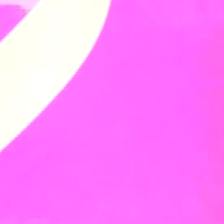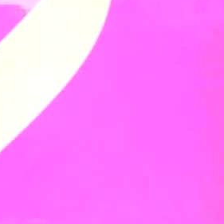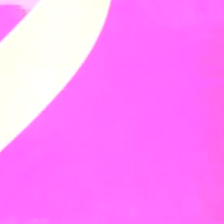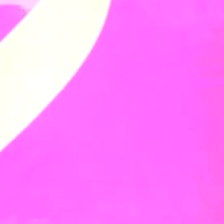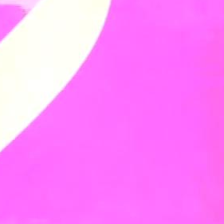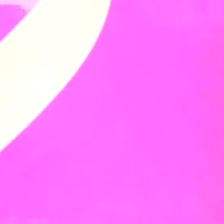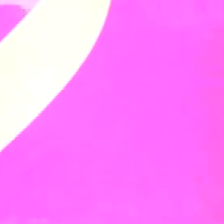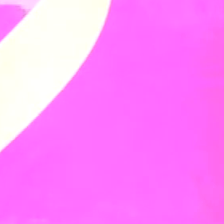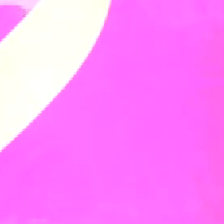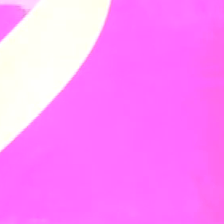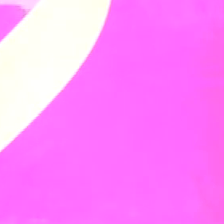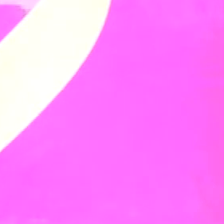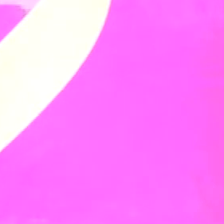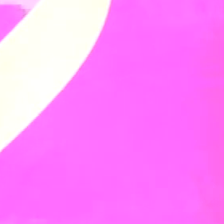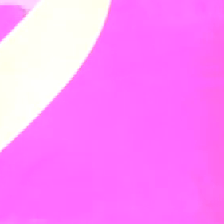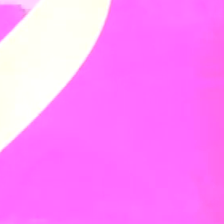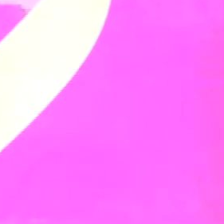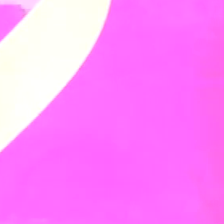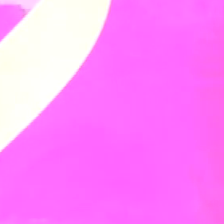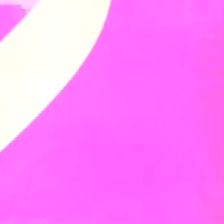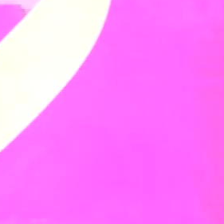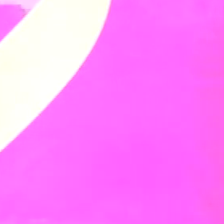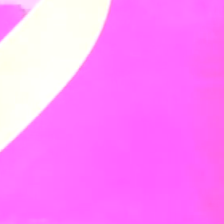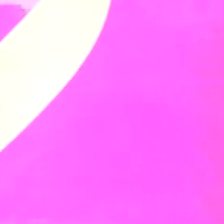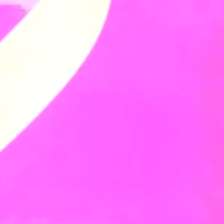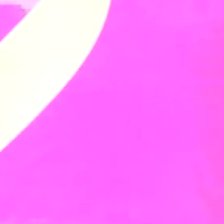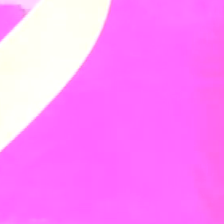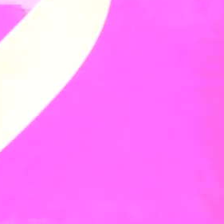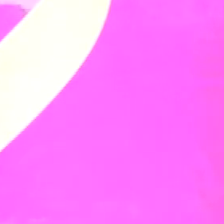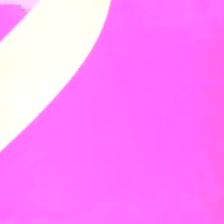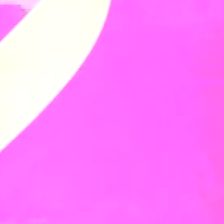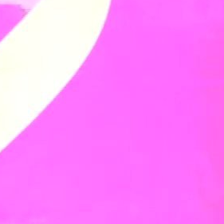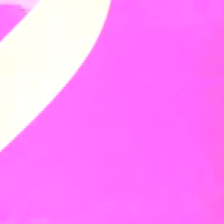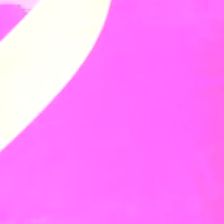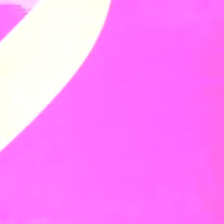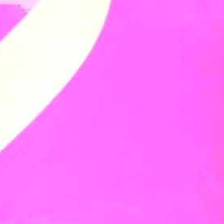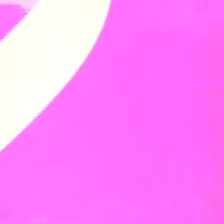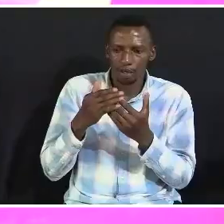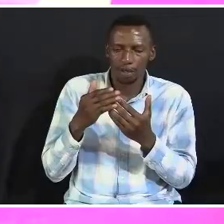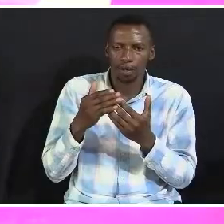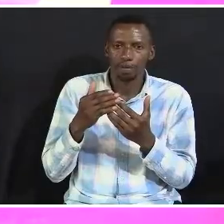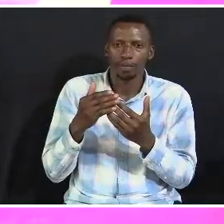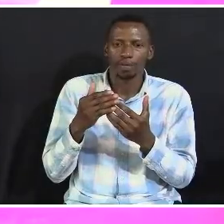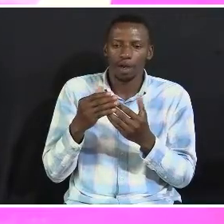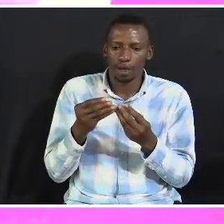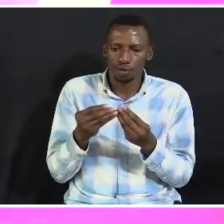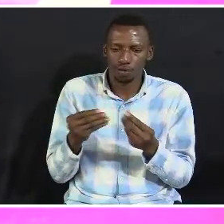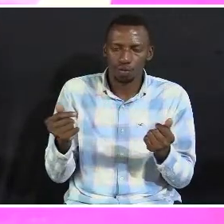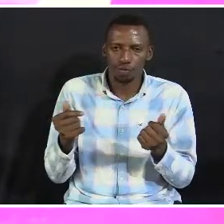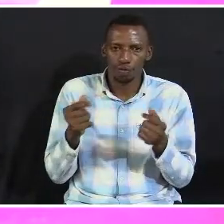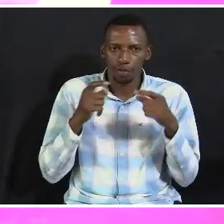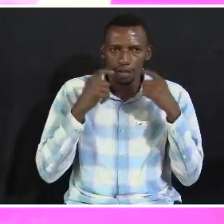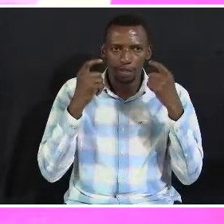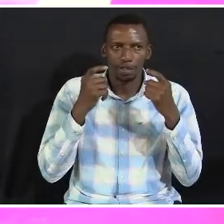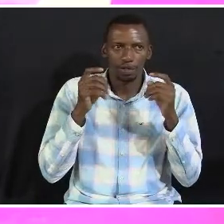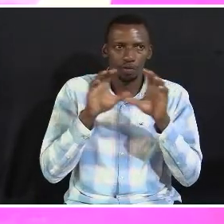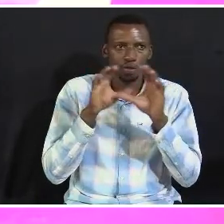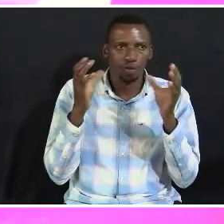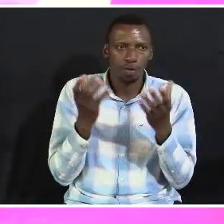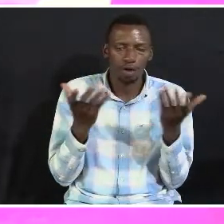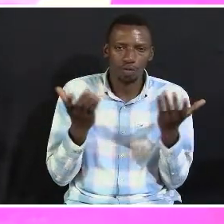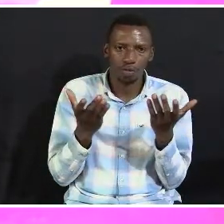the question is, where is the Lamb of God who takes away the sin of the world in your life as an individual?